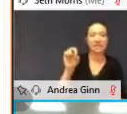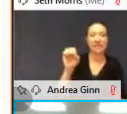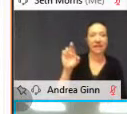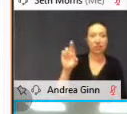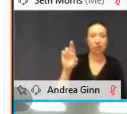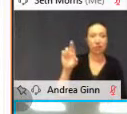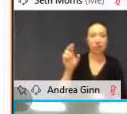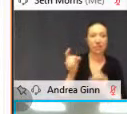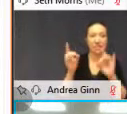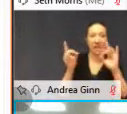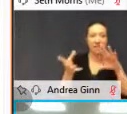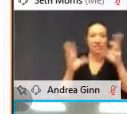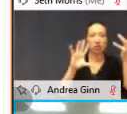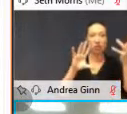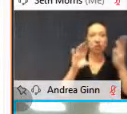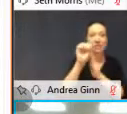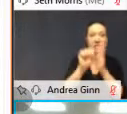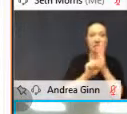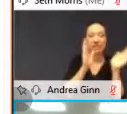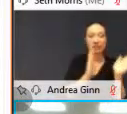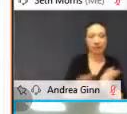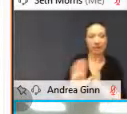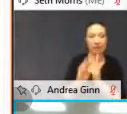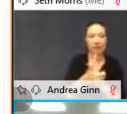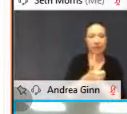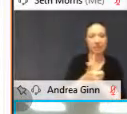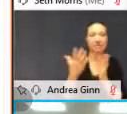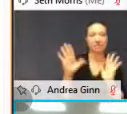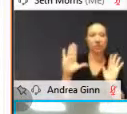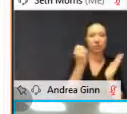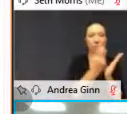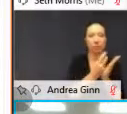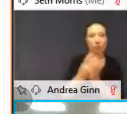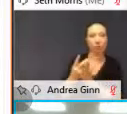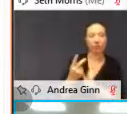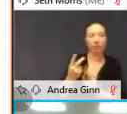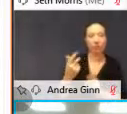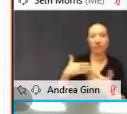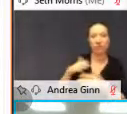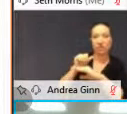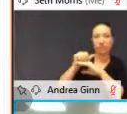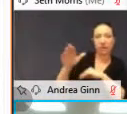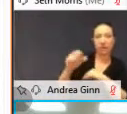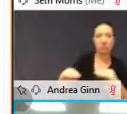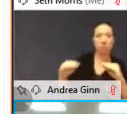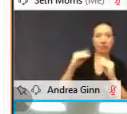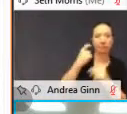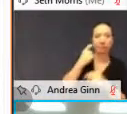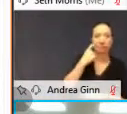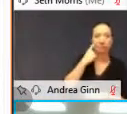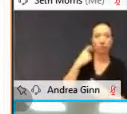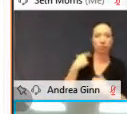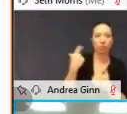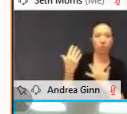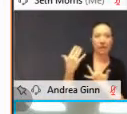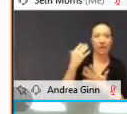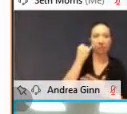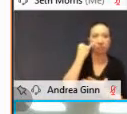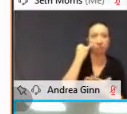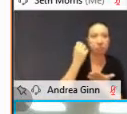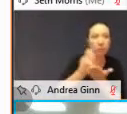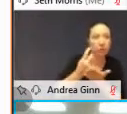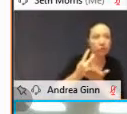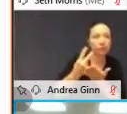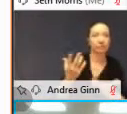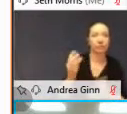And we have more that have been submitted in the past few weeks that we're waiting for approval on as well. To give you